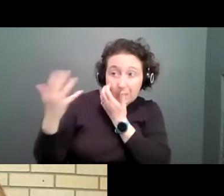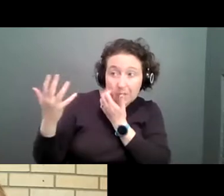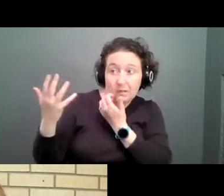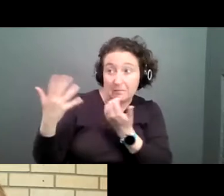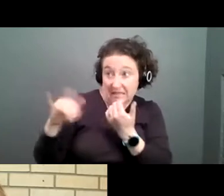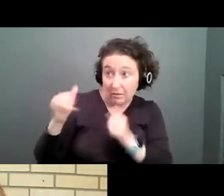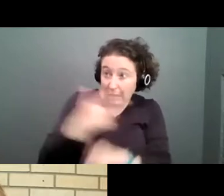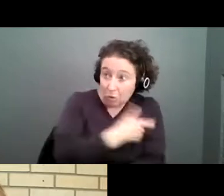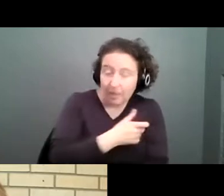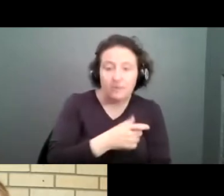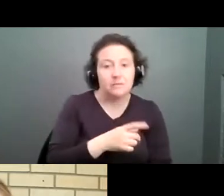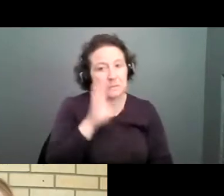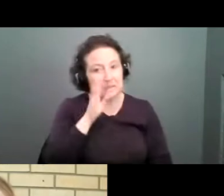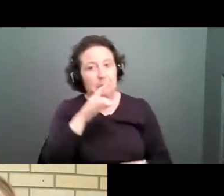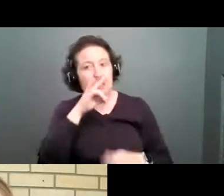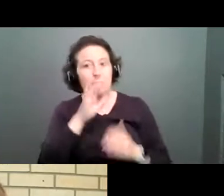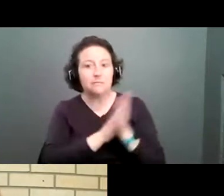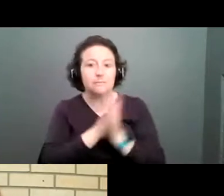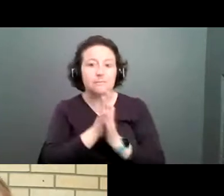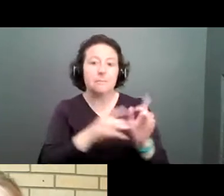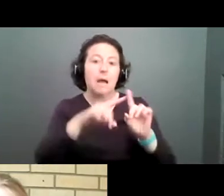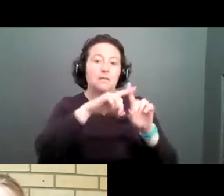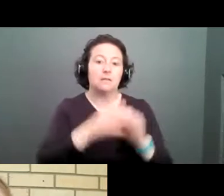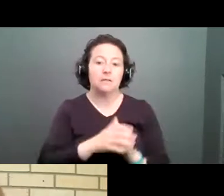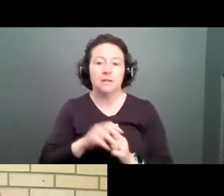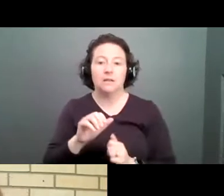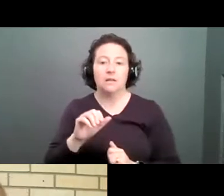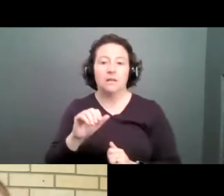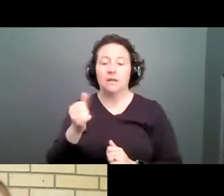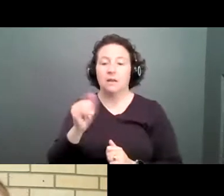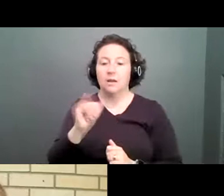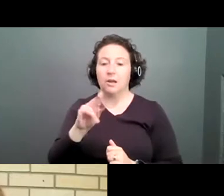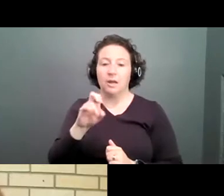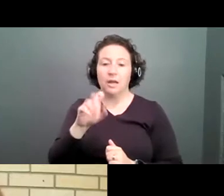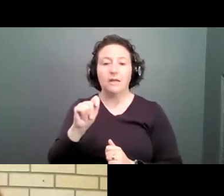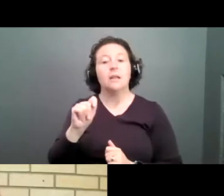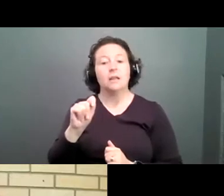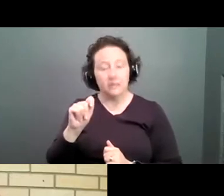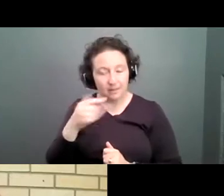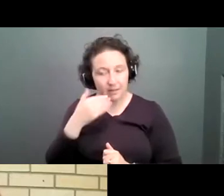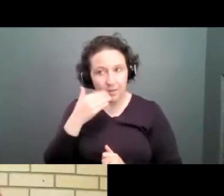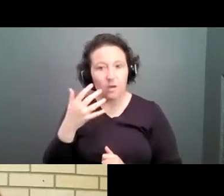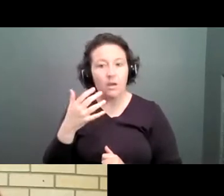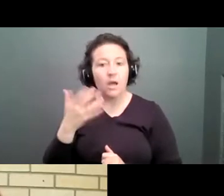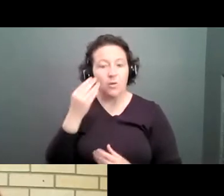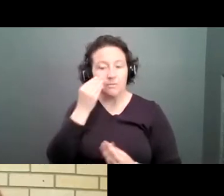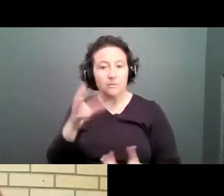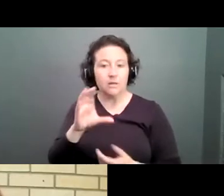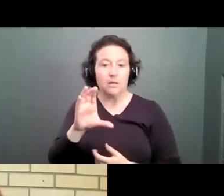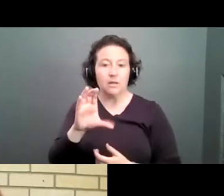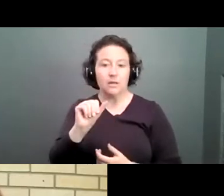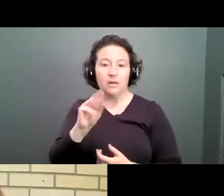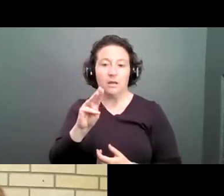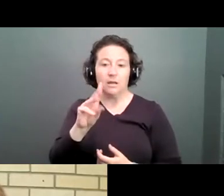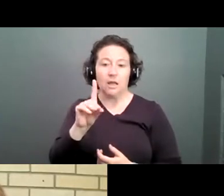kids. Thank you for that. I just wanted to add that at the Camden Center mass vaccination site